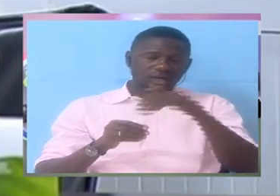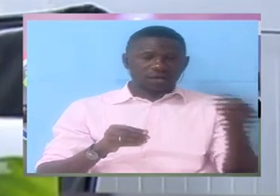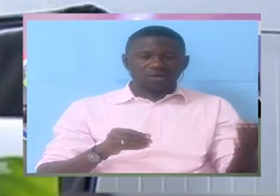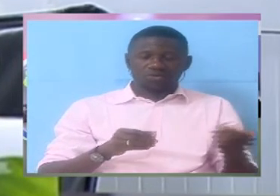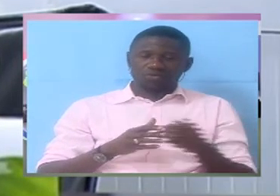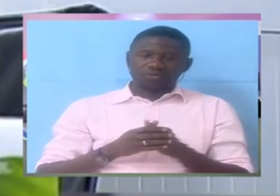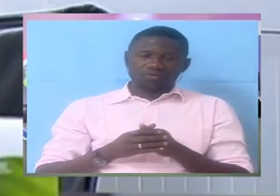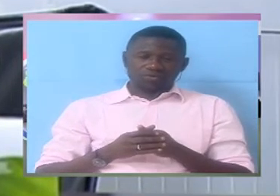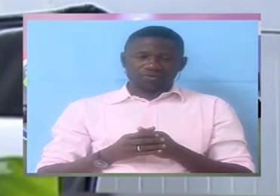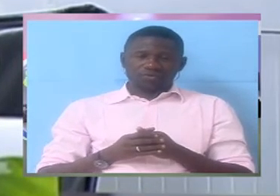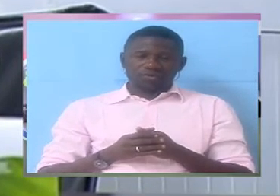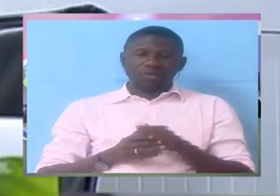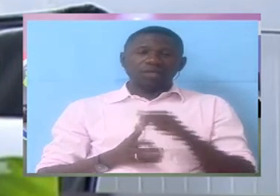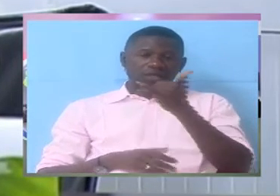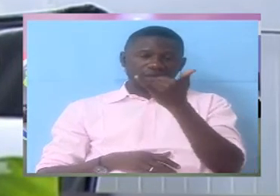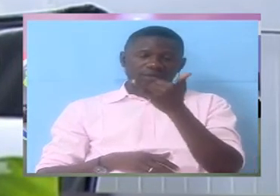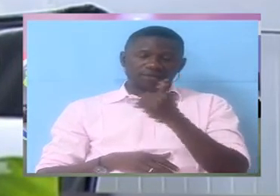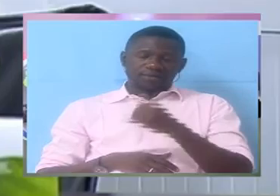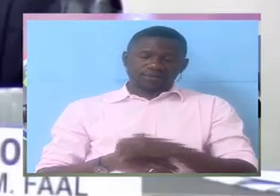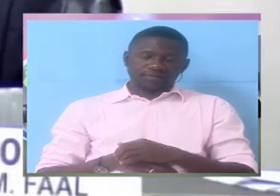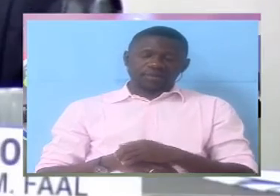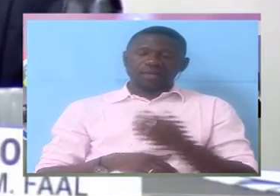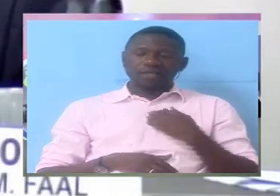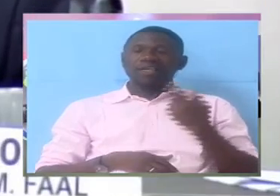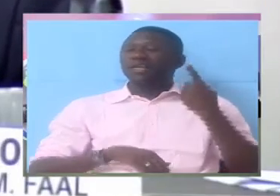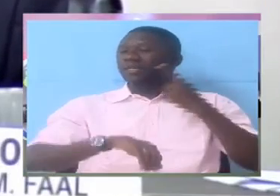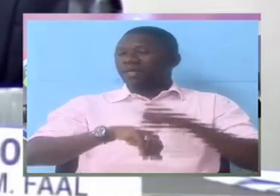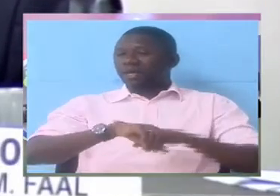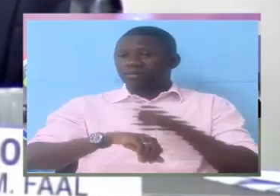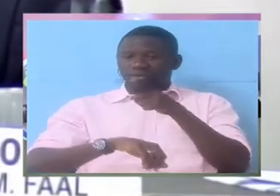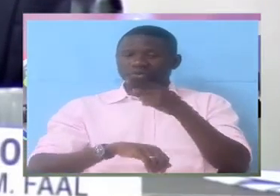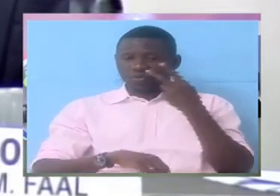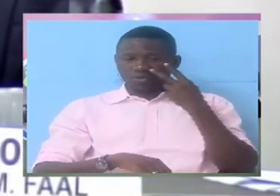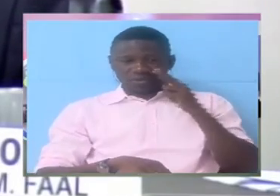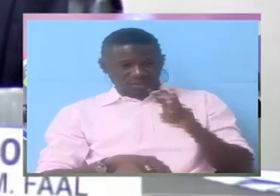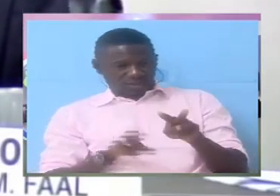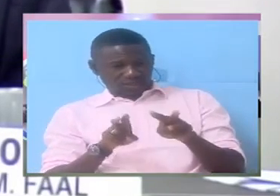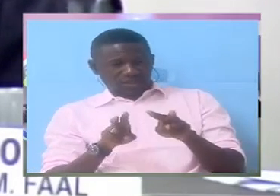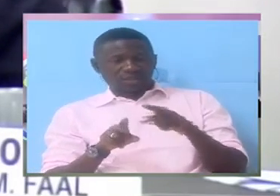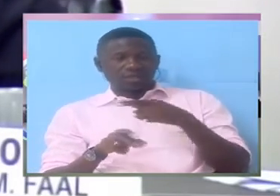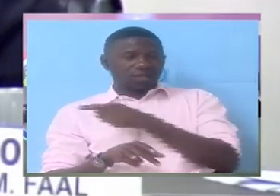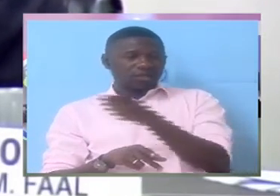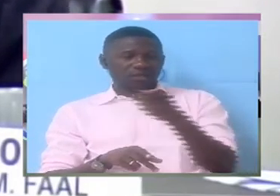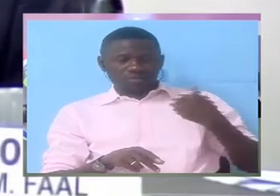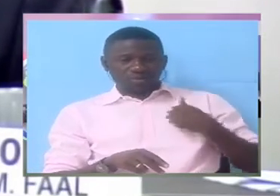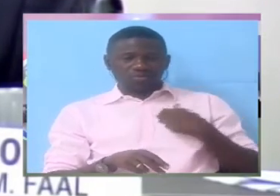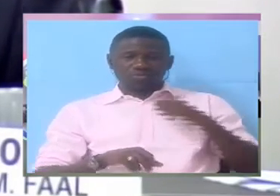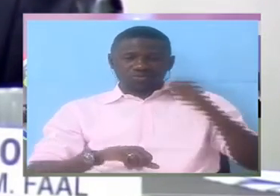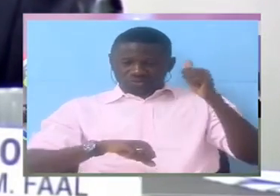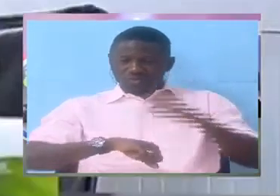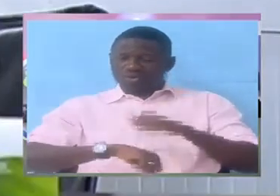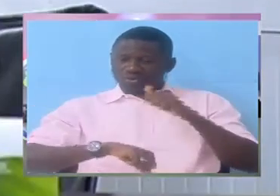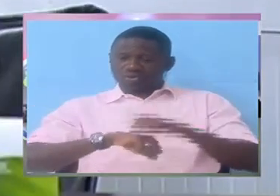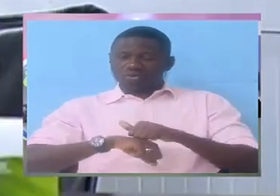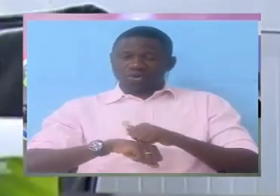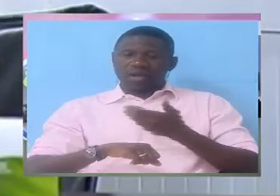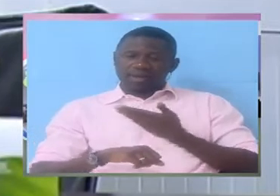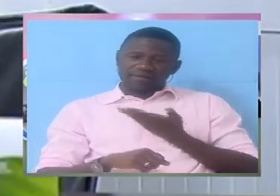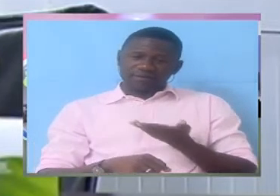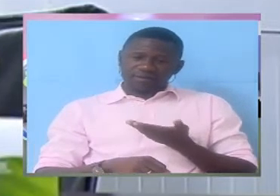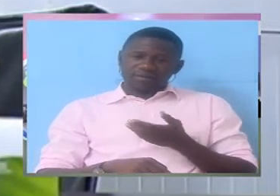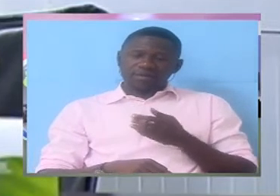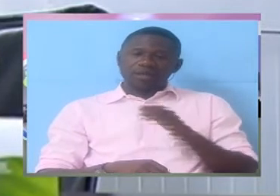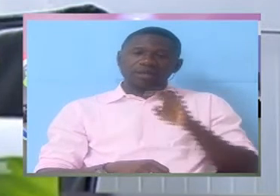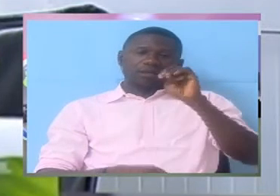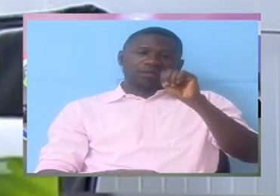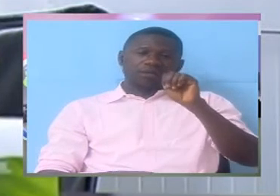Yes, Council. And during that time, did you see these people being tortured? Ibrahim Baro